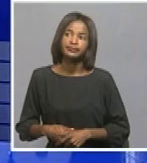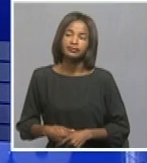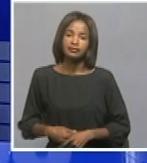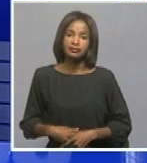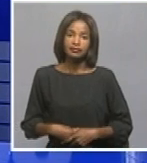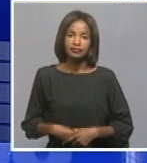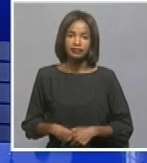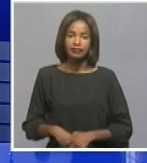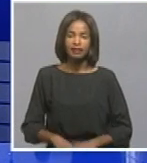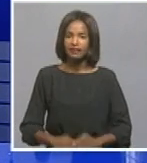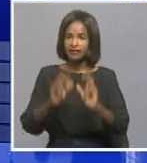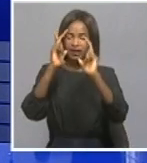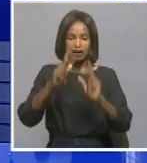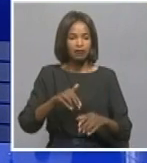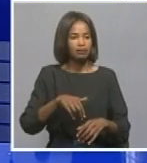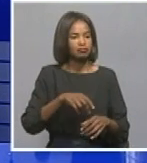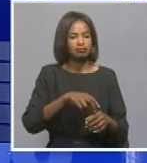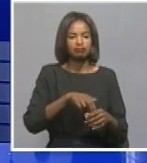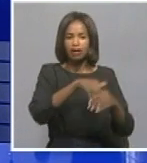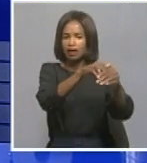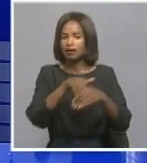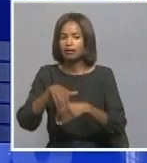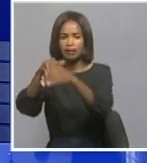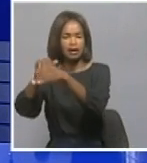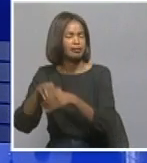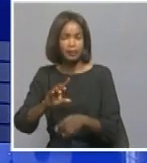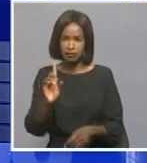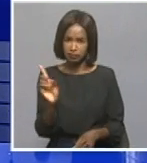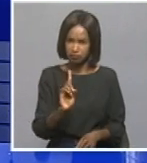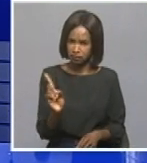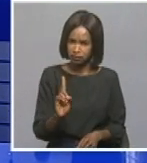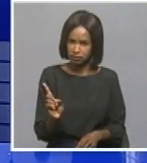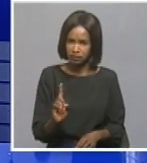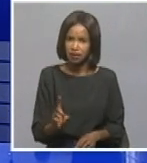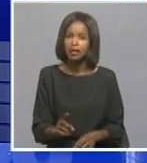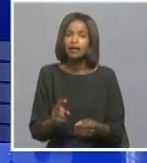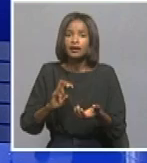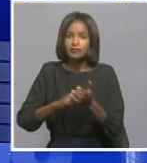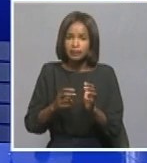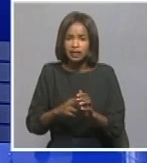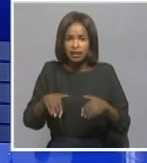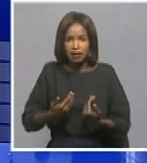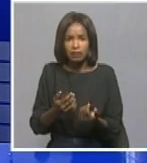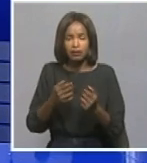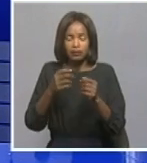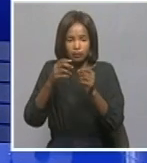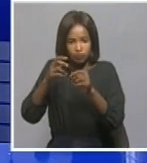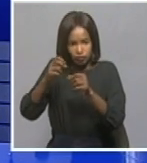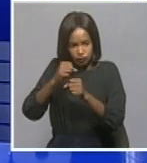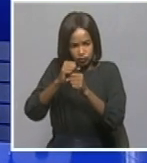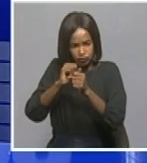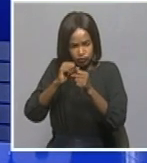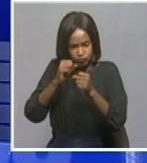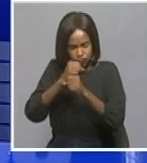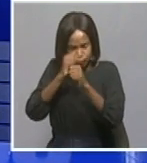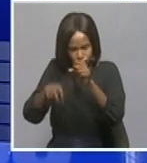Following the temporary travel restrictions imposed for Namibian citizens and permanent residents as a measure to strengthen the country's preparedness and